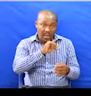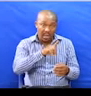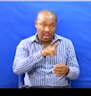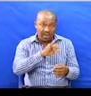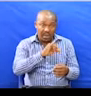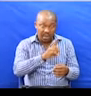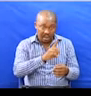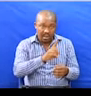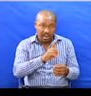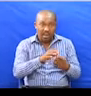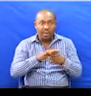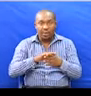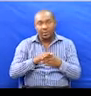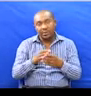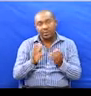as